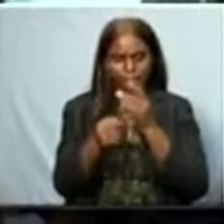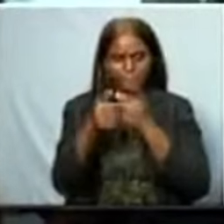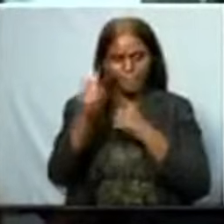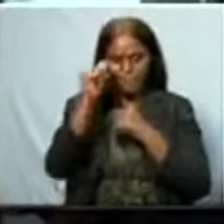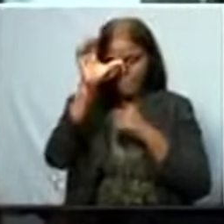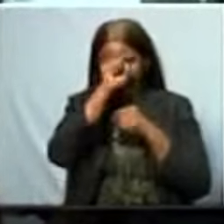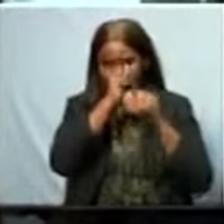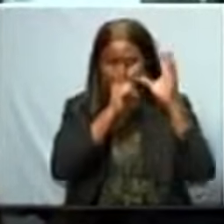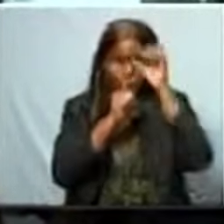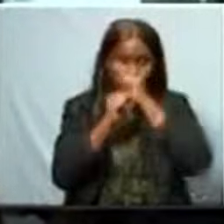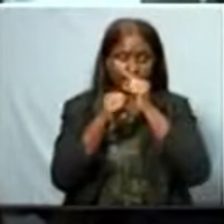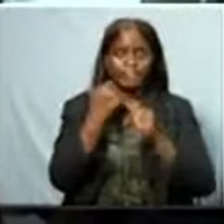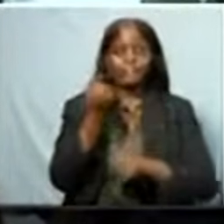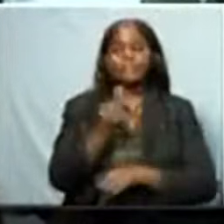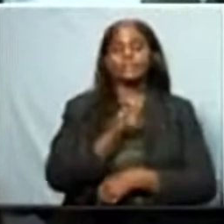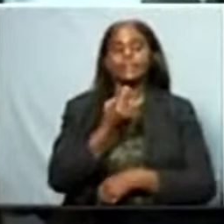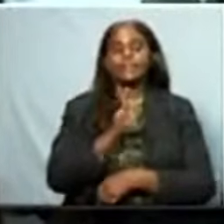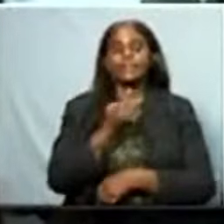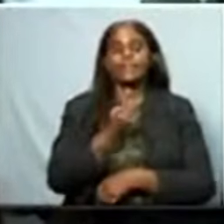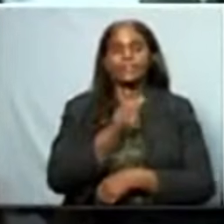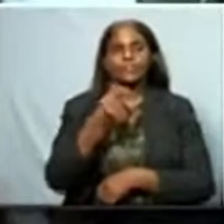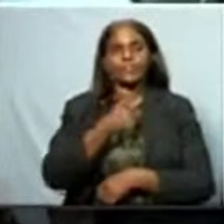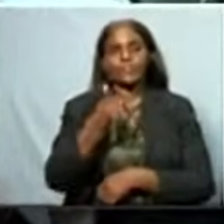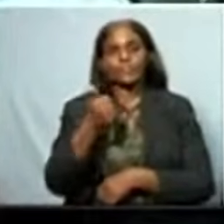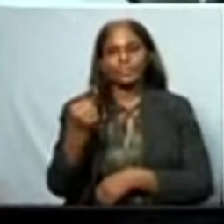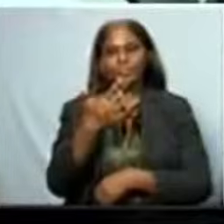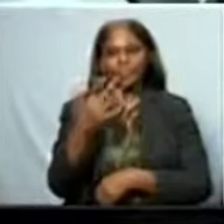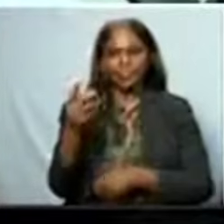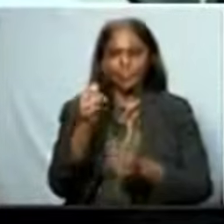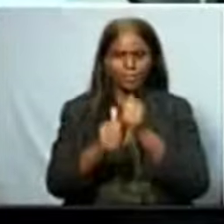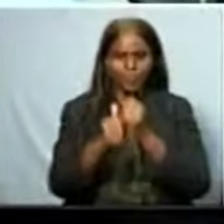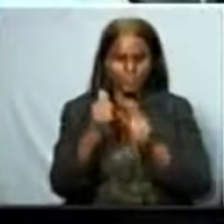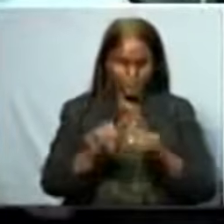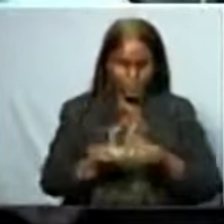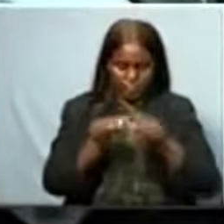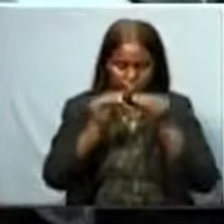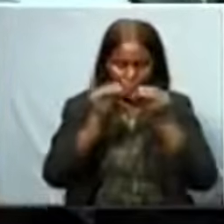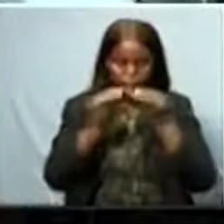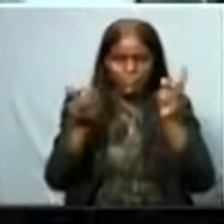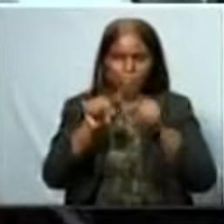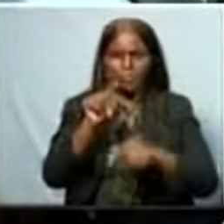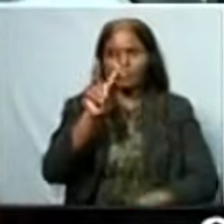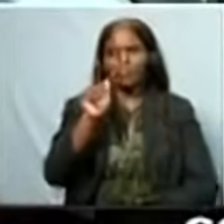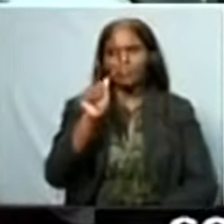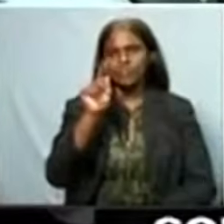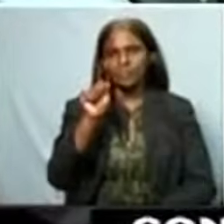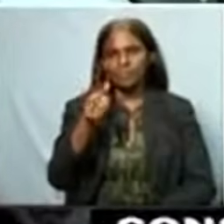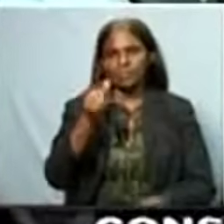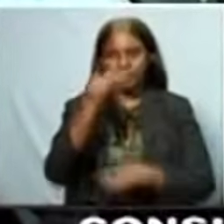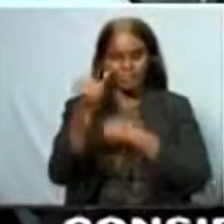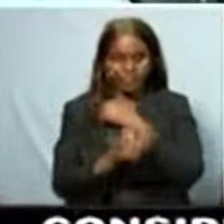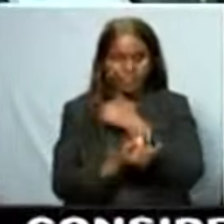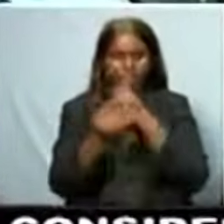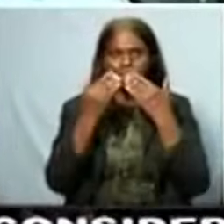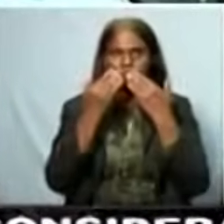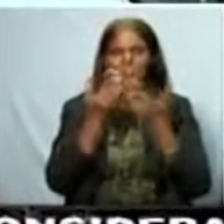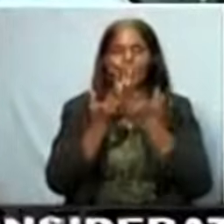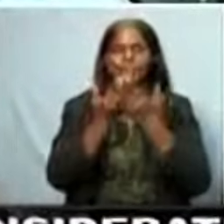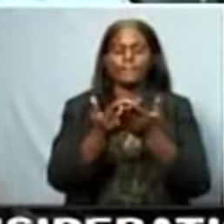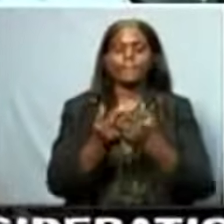assumed those expenses which were incurred when VAT was introduced. I submit.